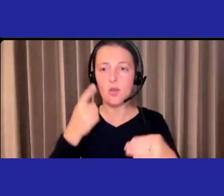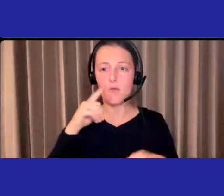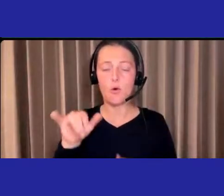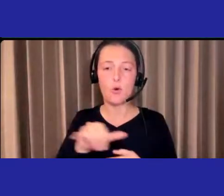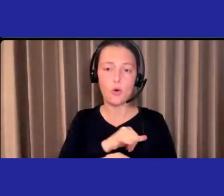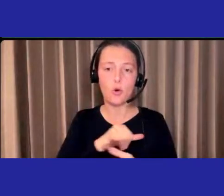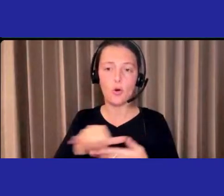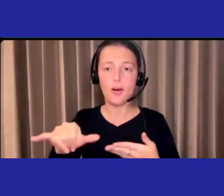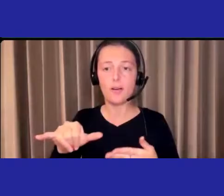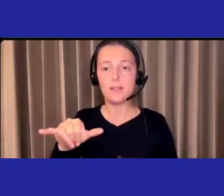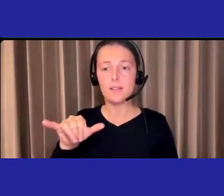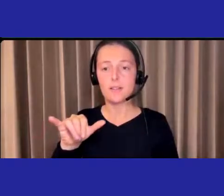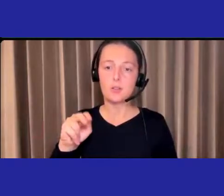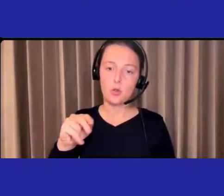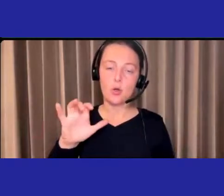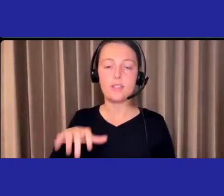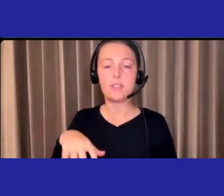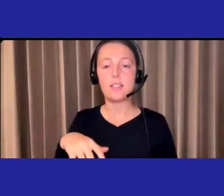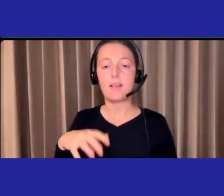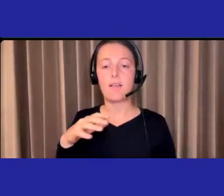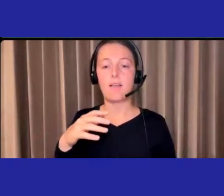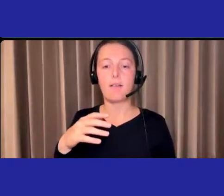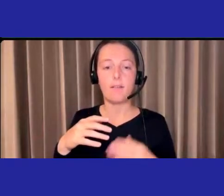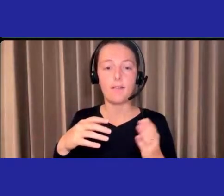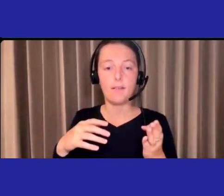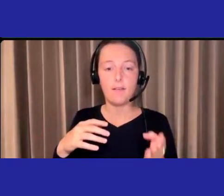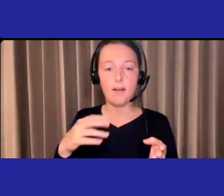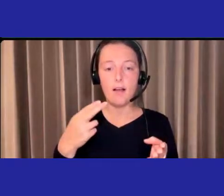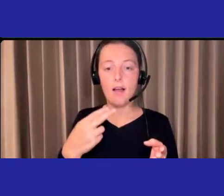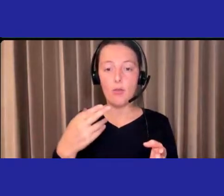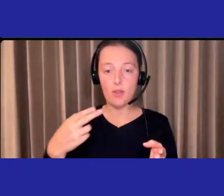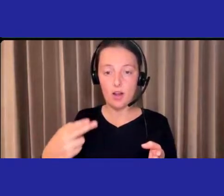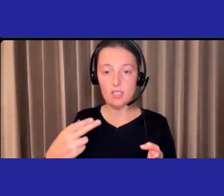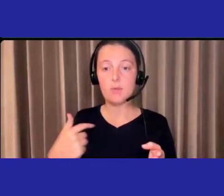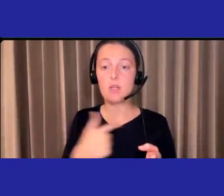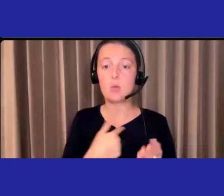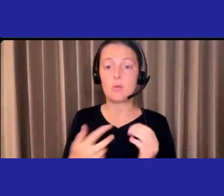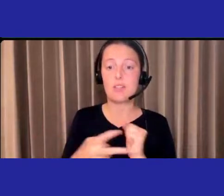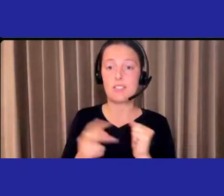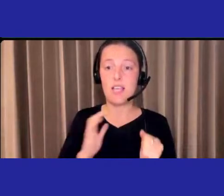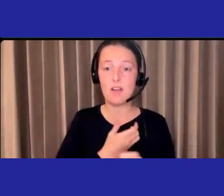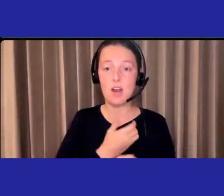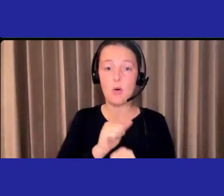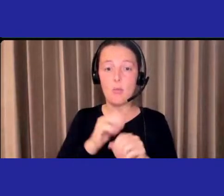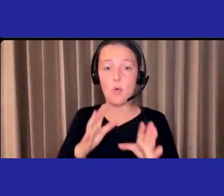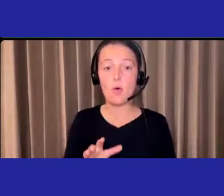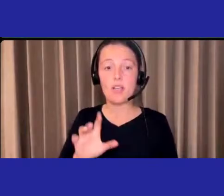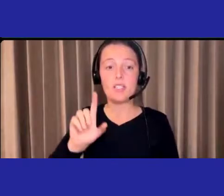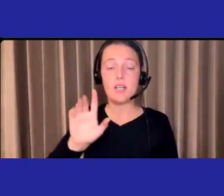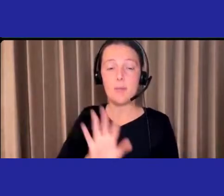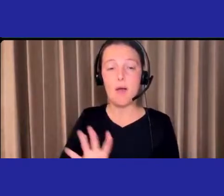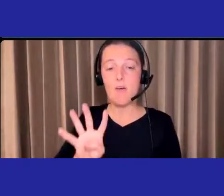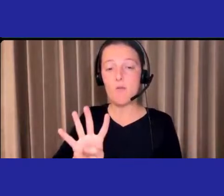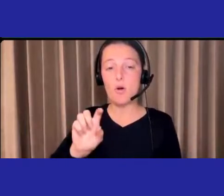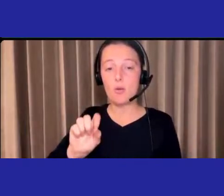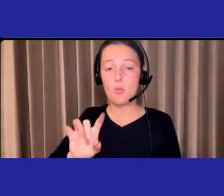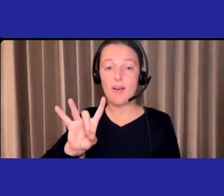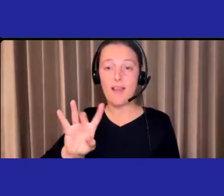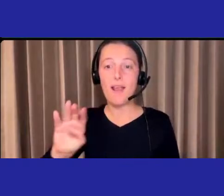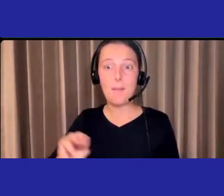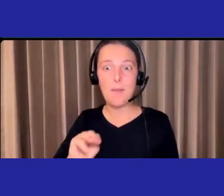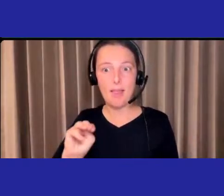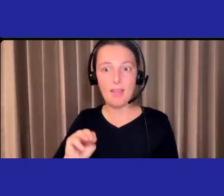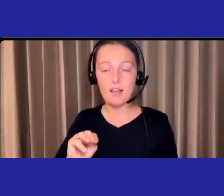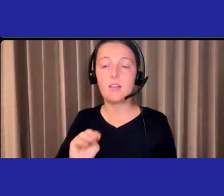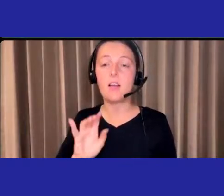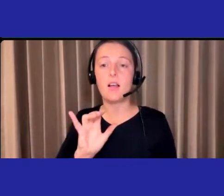employees around 4.8 million. And it must be noted, these are self-disclosed numbers. So there may be individuals that have